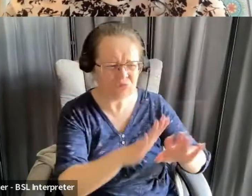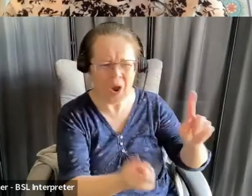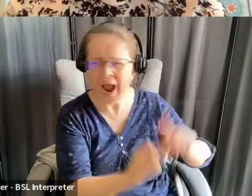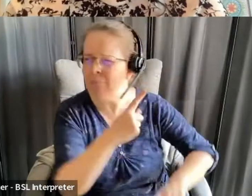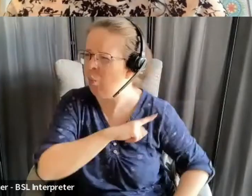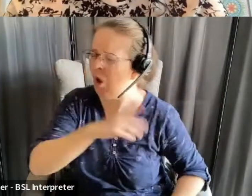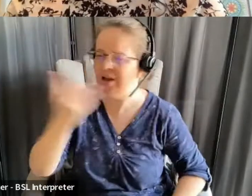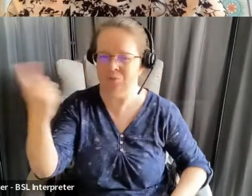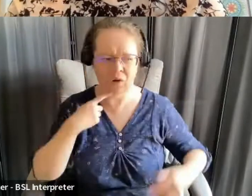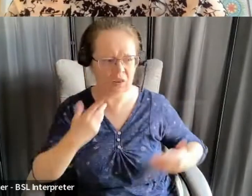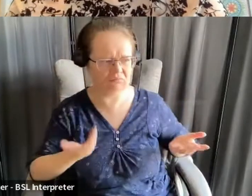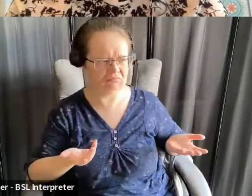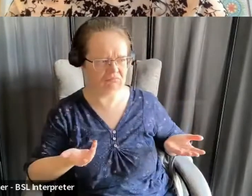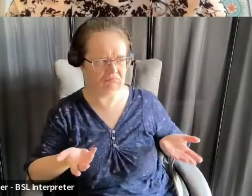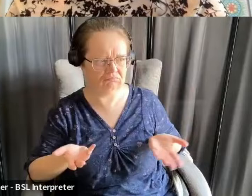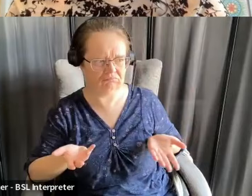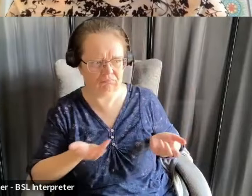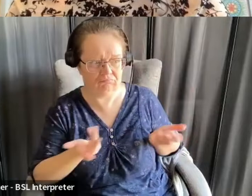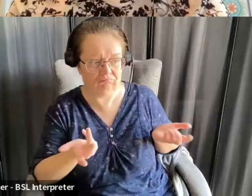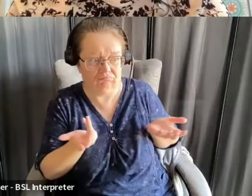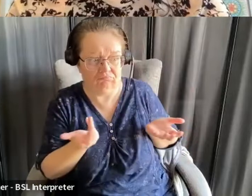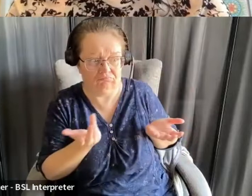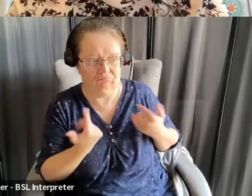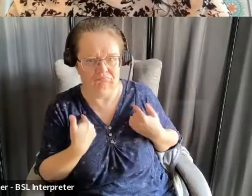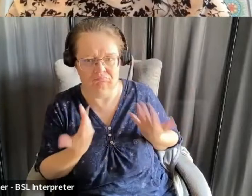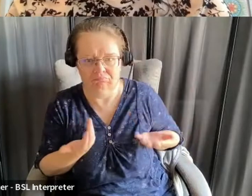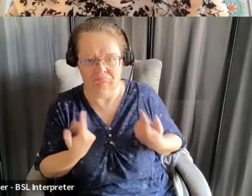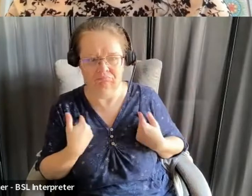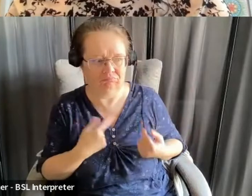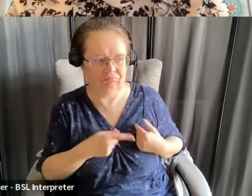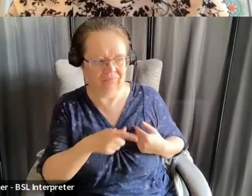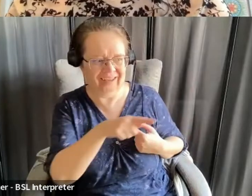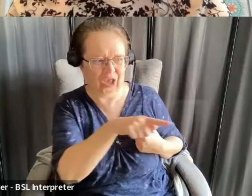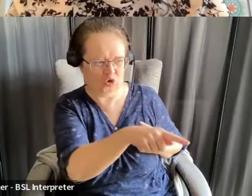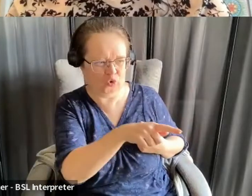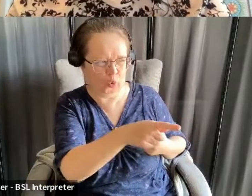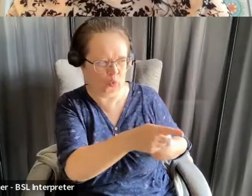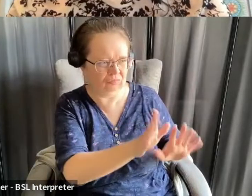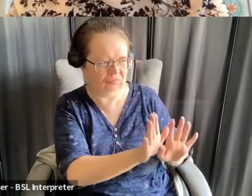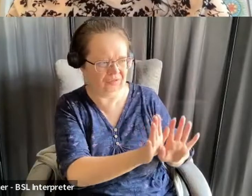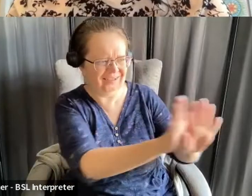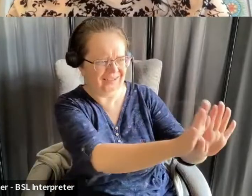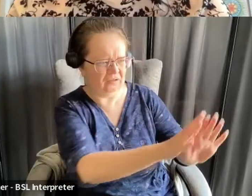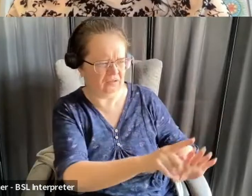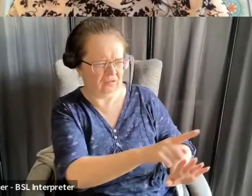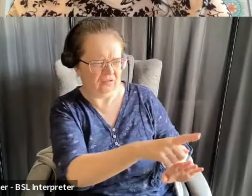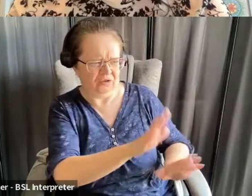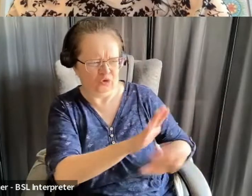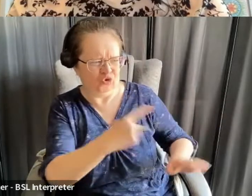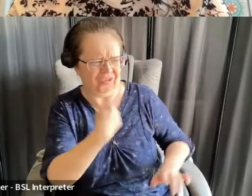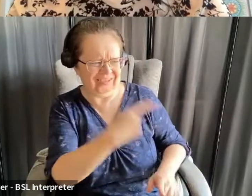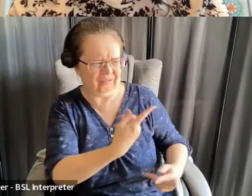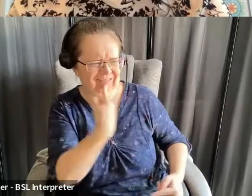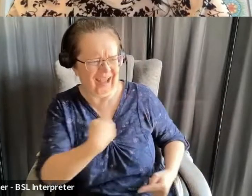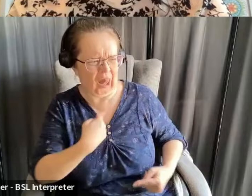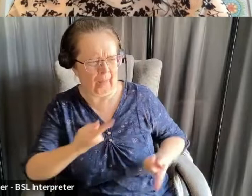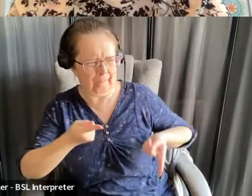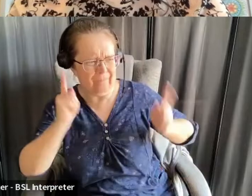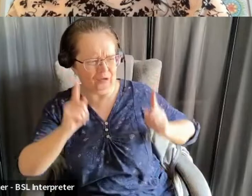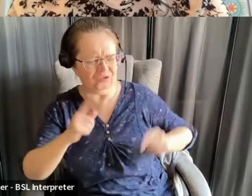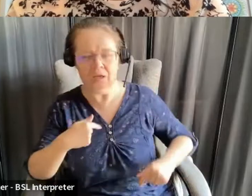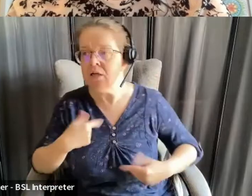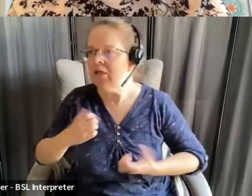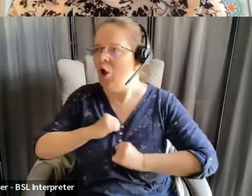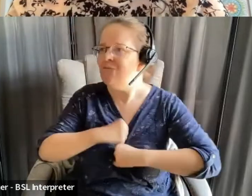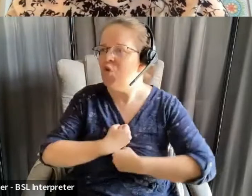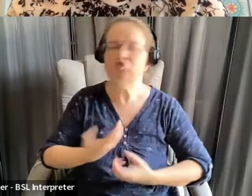like, well, you're just a person in a box over there, you shouldn't be able to think like this. And it was really, really frustrating me to